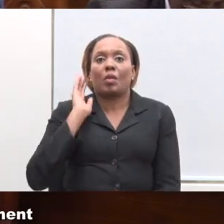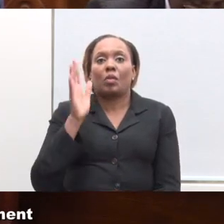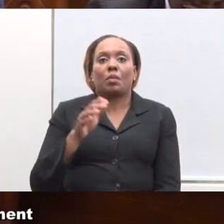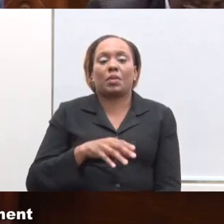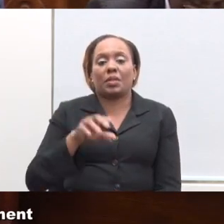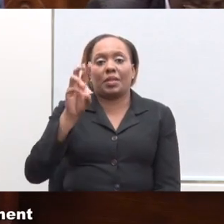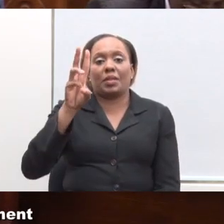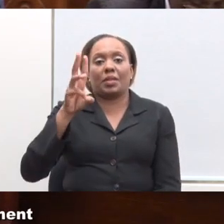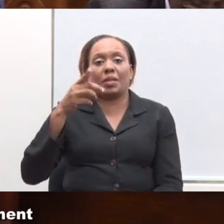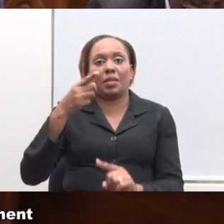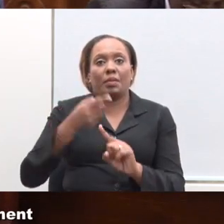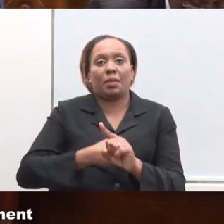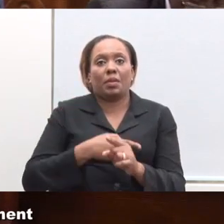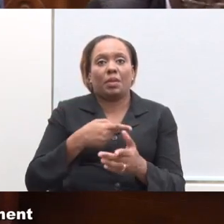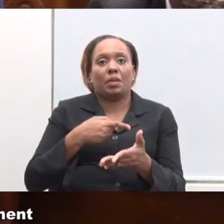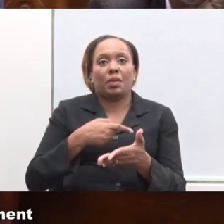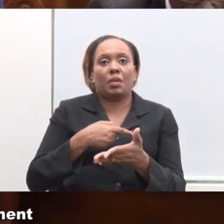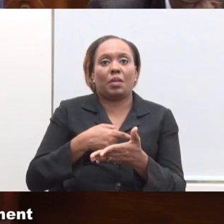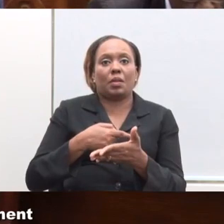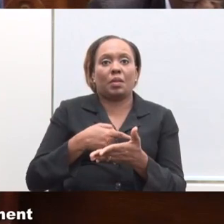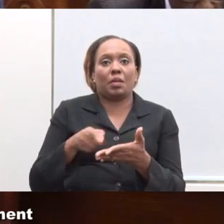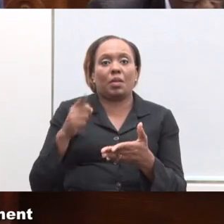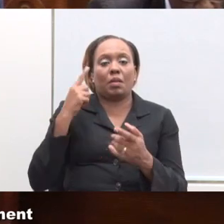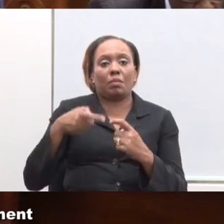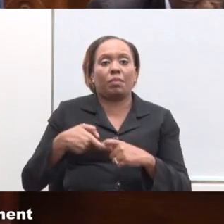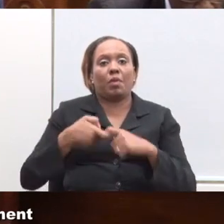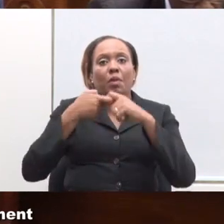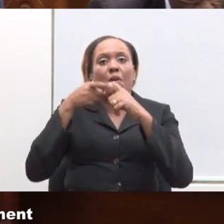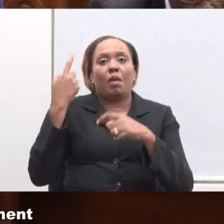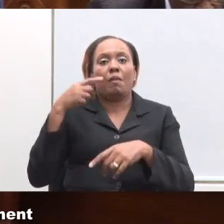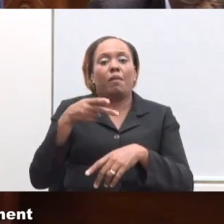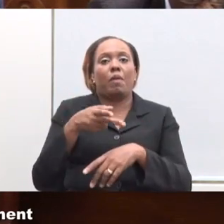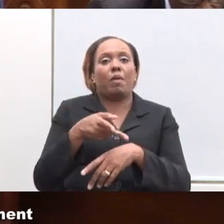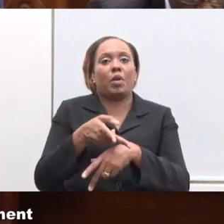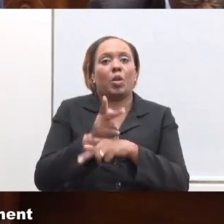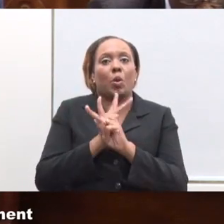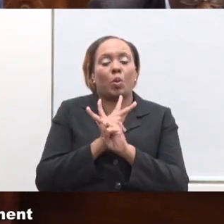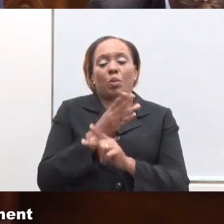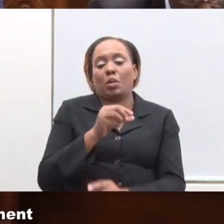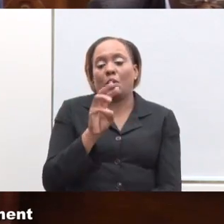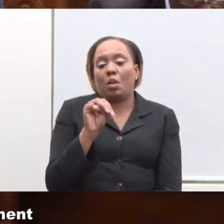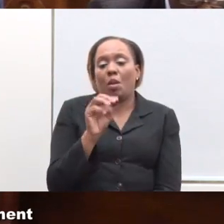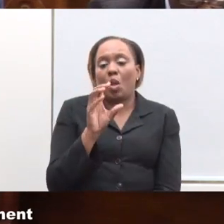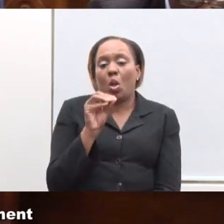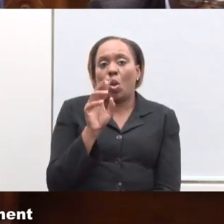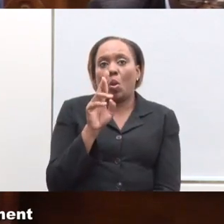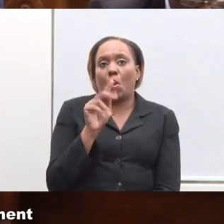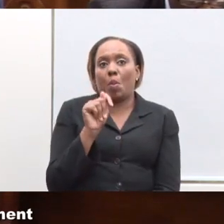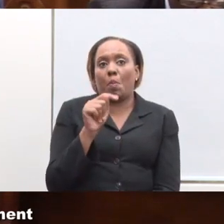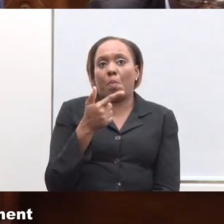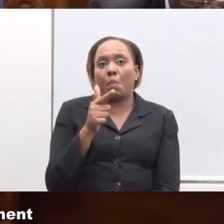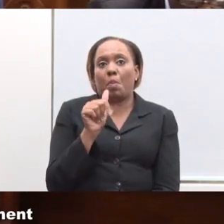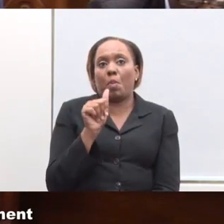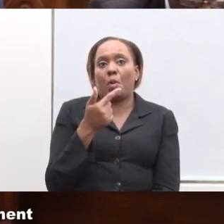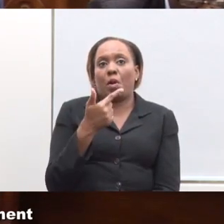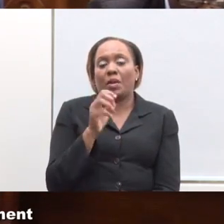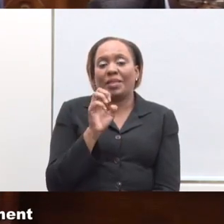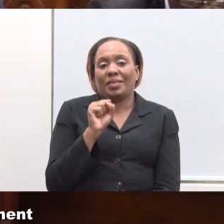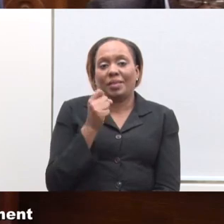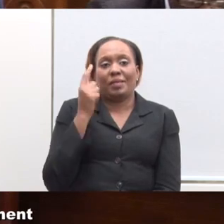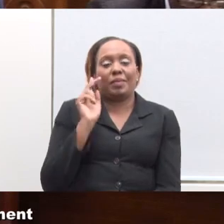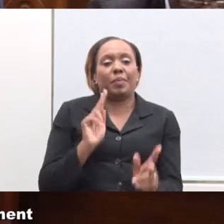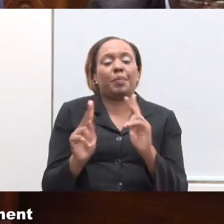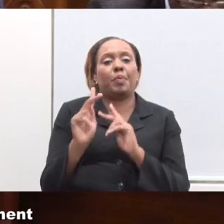moratorium on all existing loans and mortgages for persons and businesses who are directly